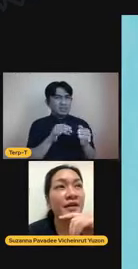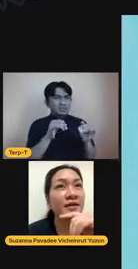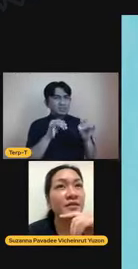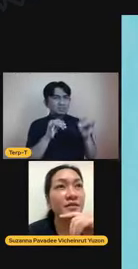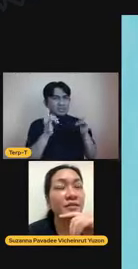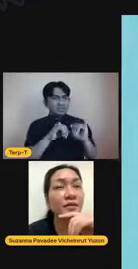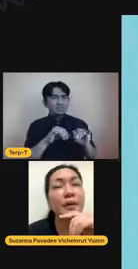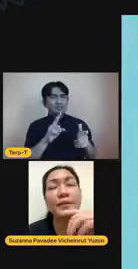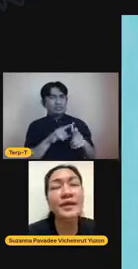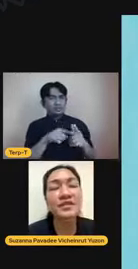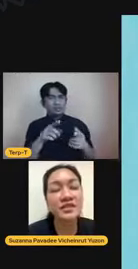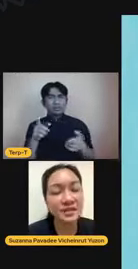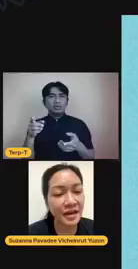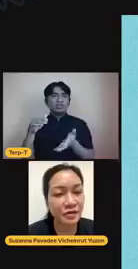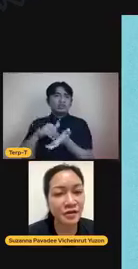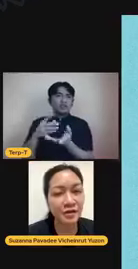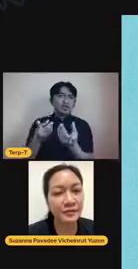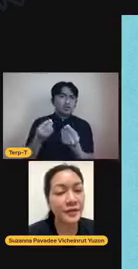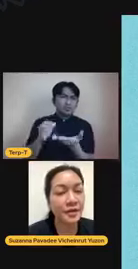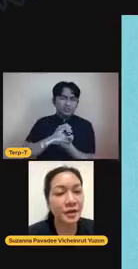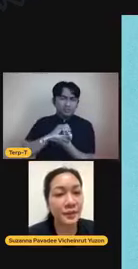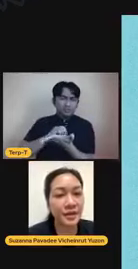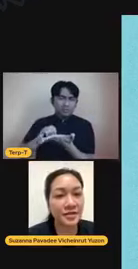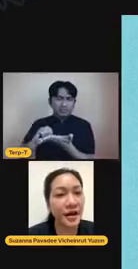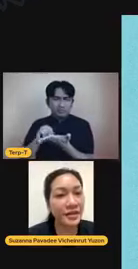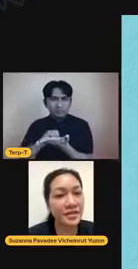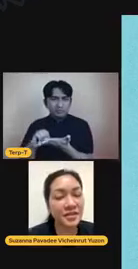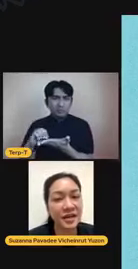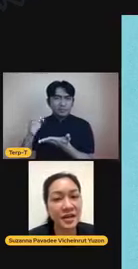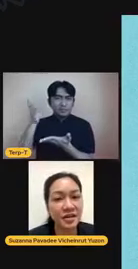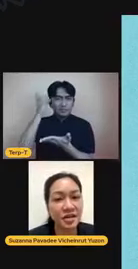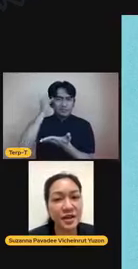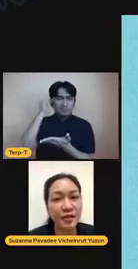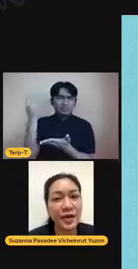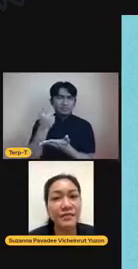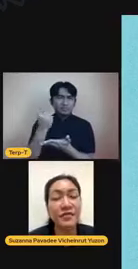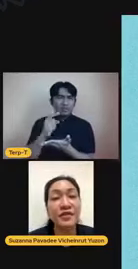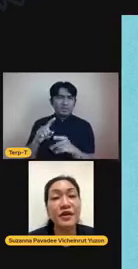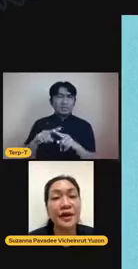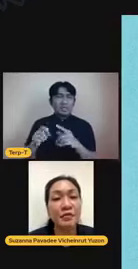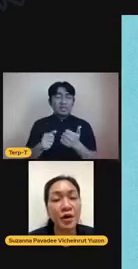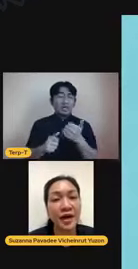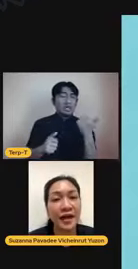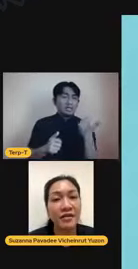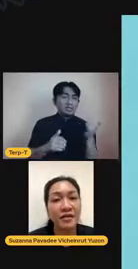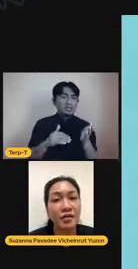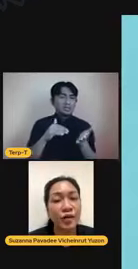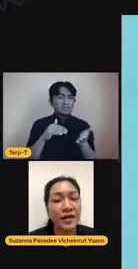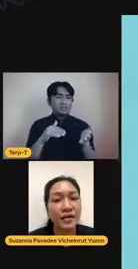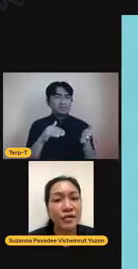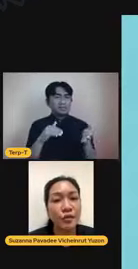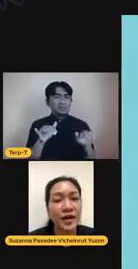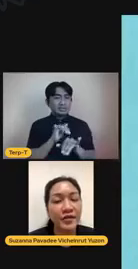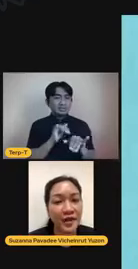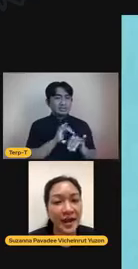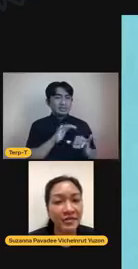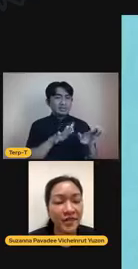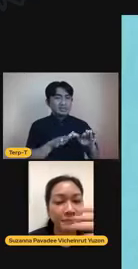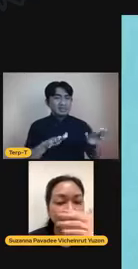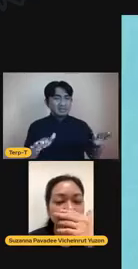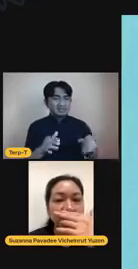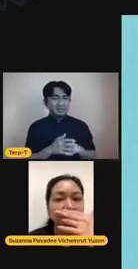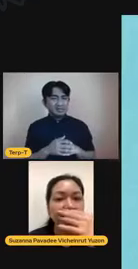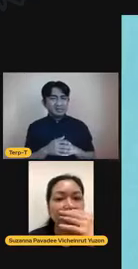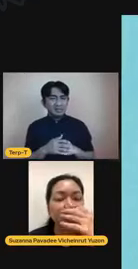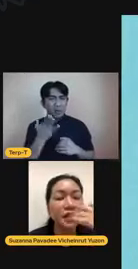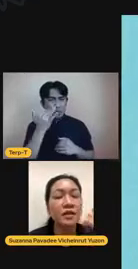write it off as maybe that's just the Down syndrome, but it's not. Just like any other child, we have to figure out why do they have